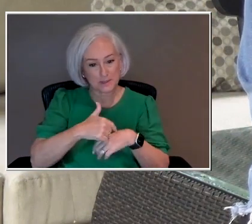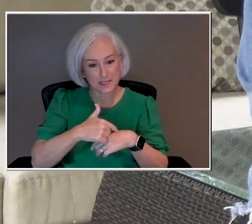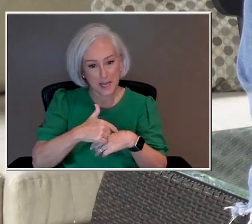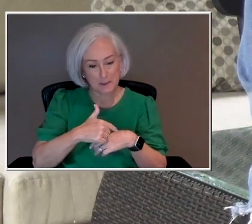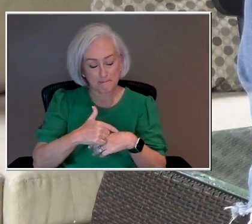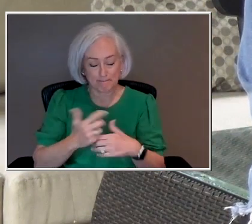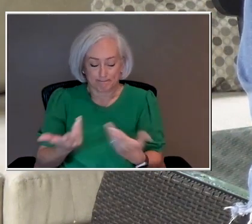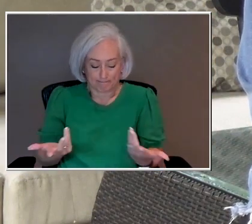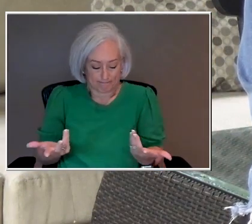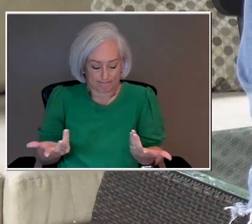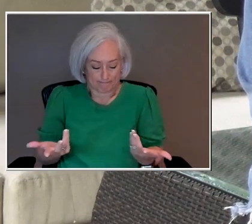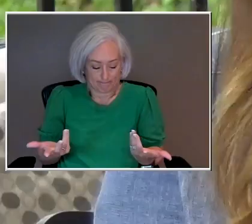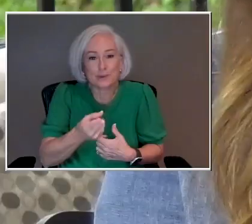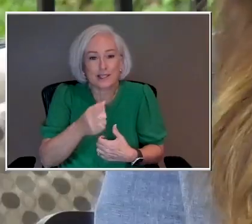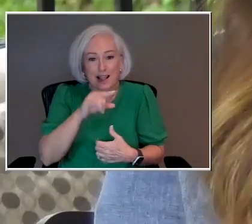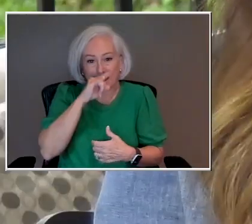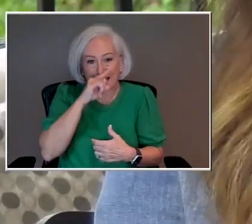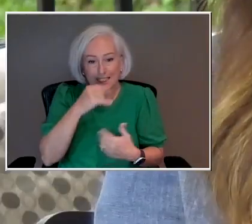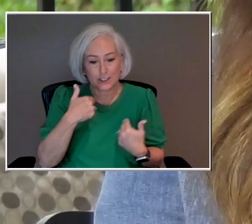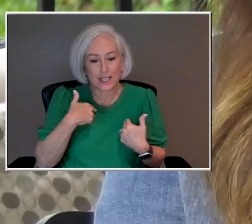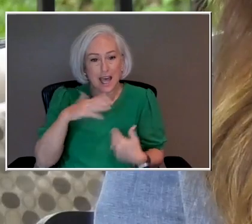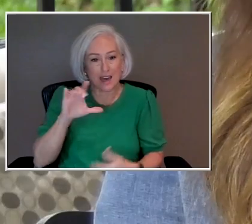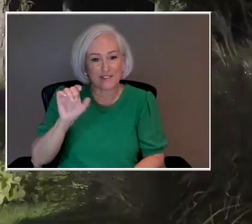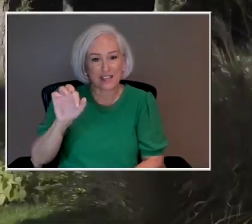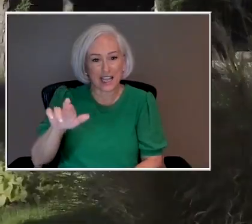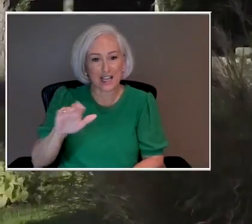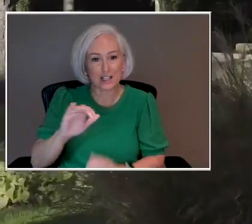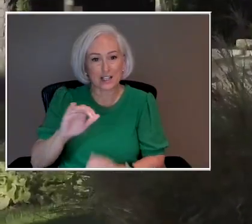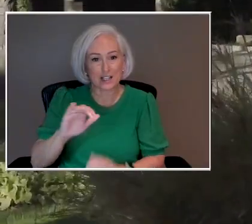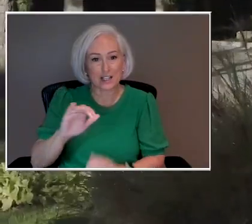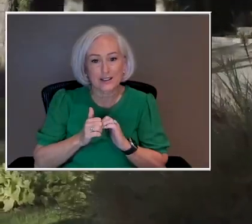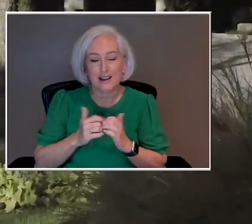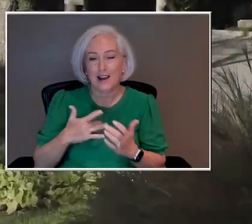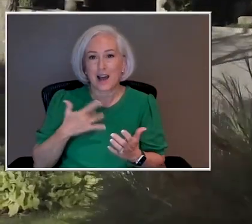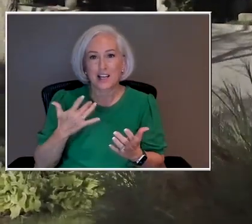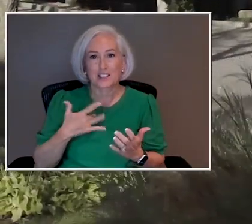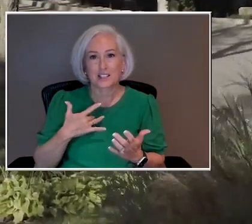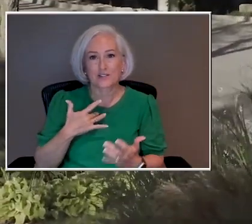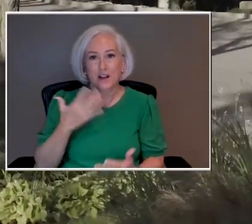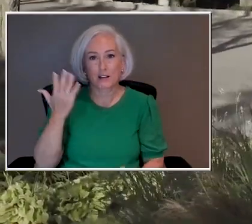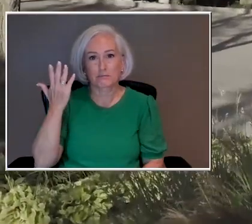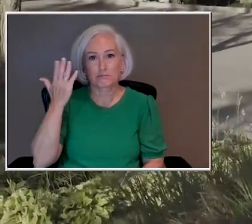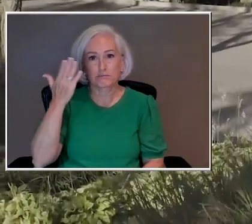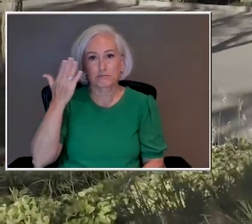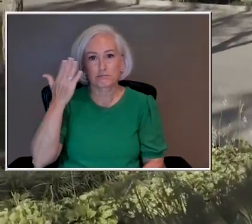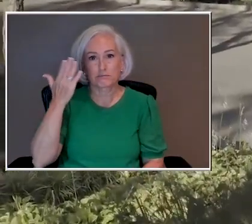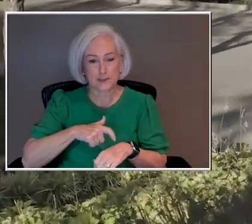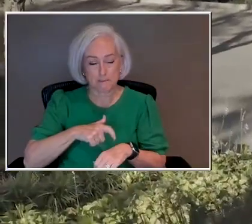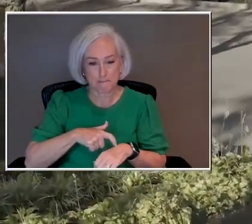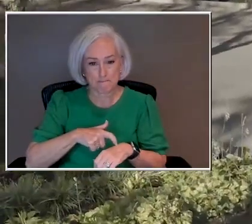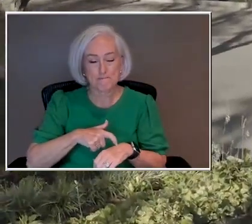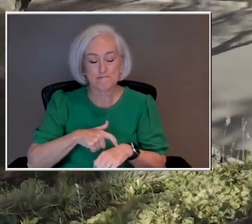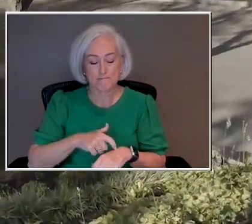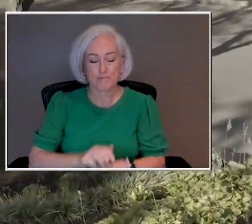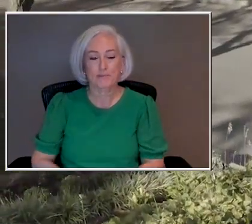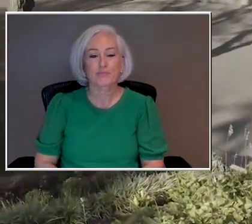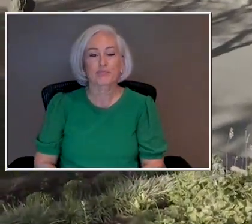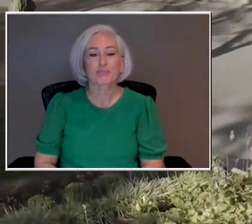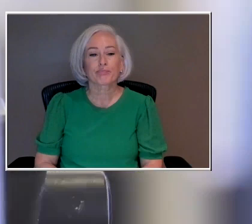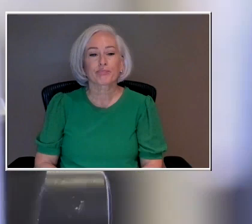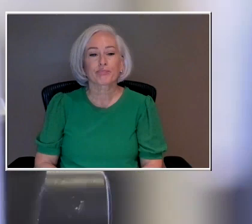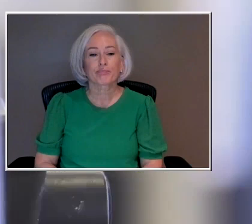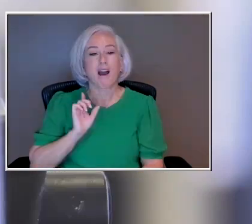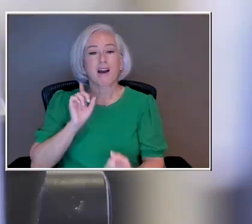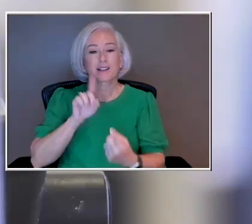and explain that to them? And it was kind of a blur at that point. Until she met her medical oncology team at the University of Kansas Cancer